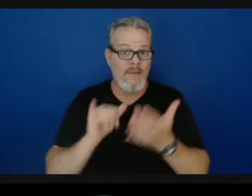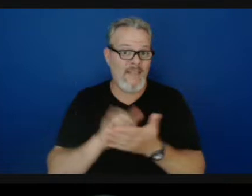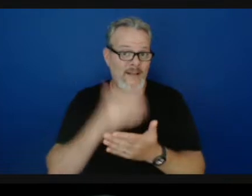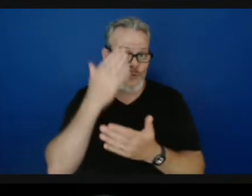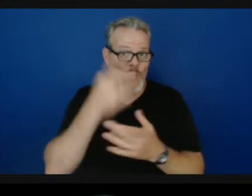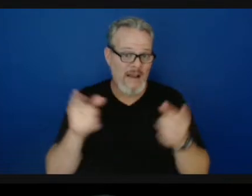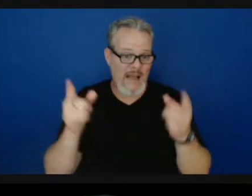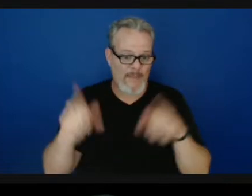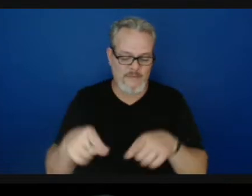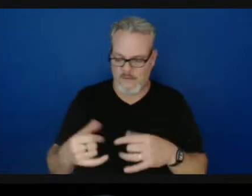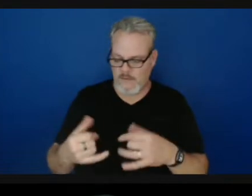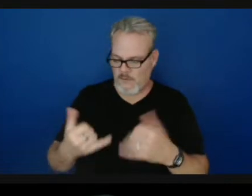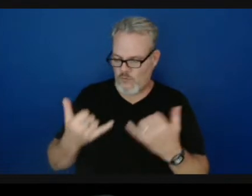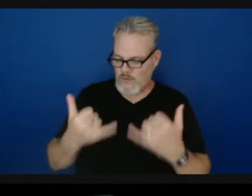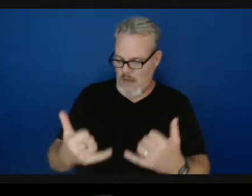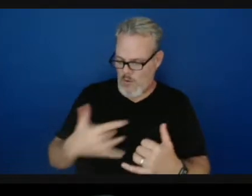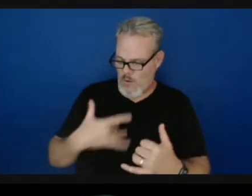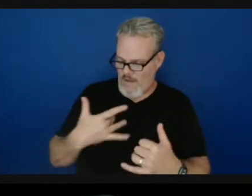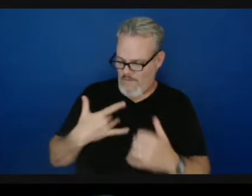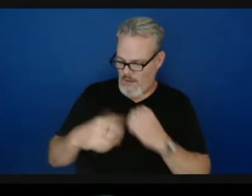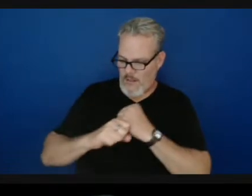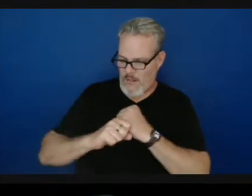I'm past